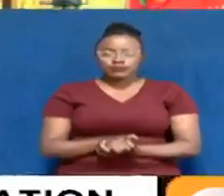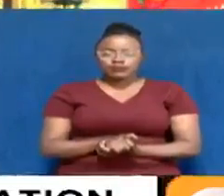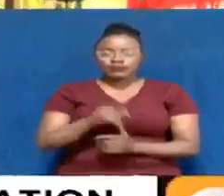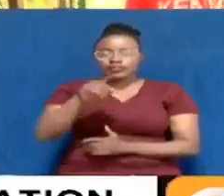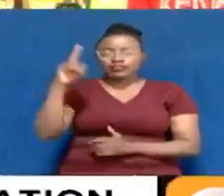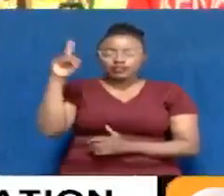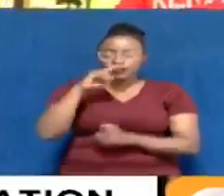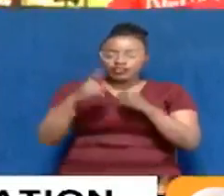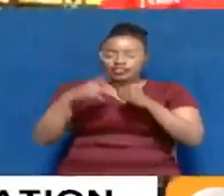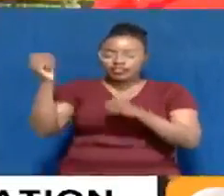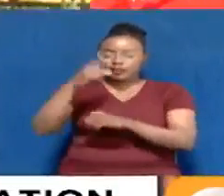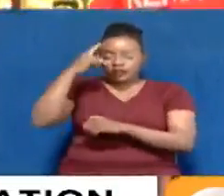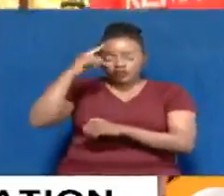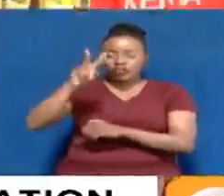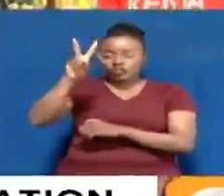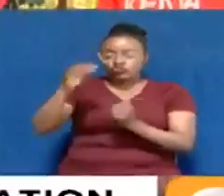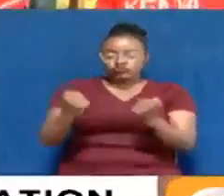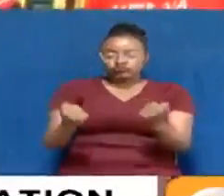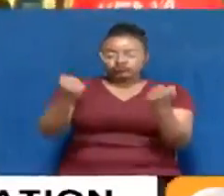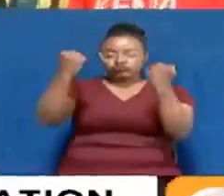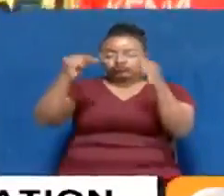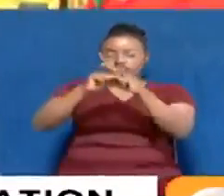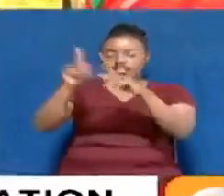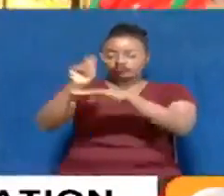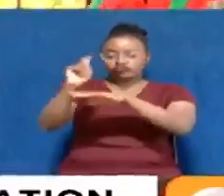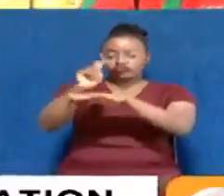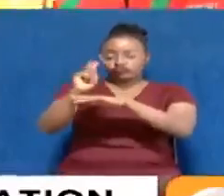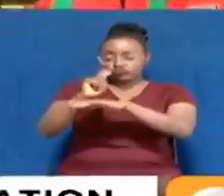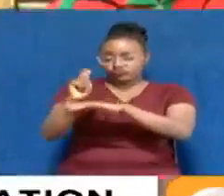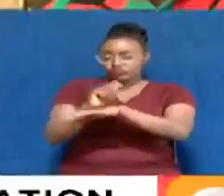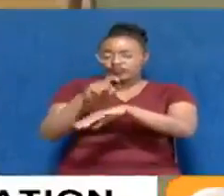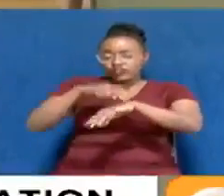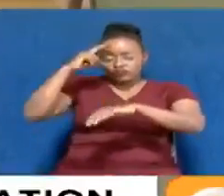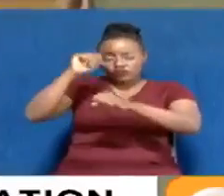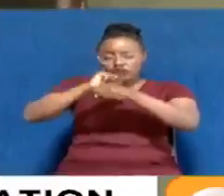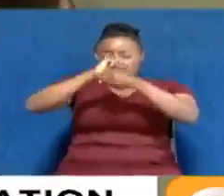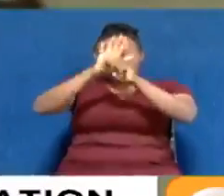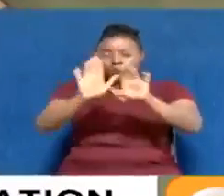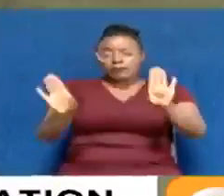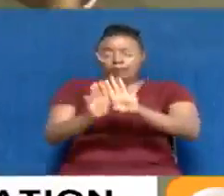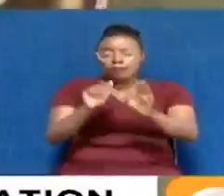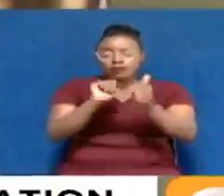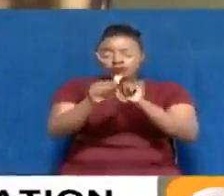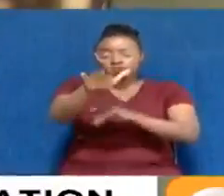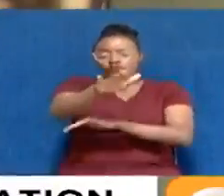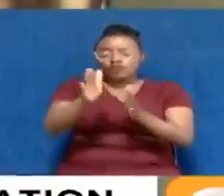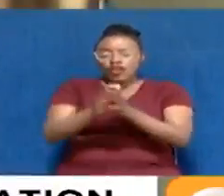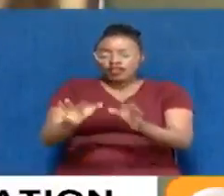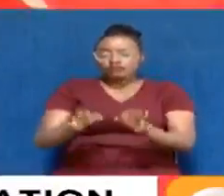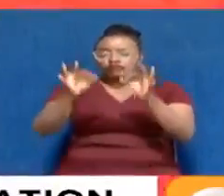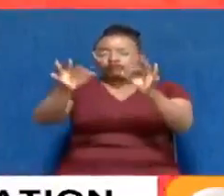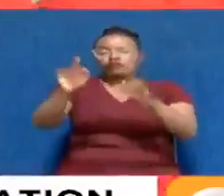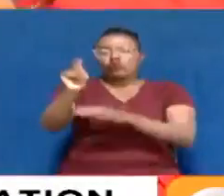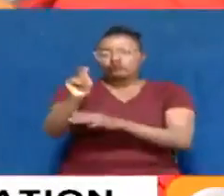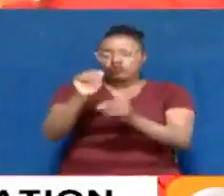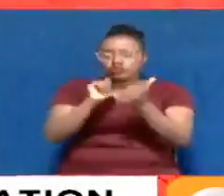It has been a tough 6 months for these two powerlifters since they started their training amid the coronavirus pandemic. With the closure of sports facilities and suspension of sports